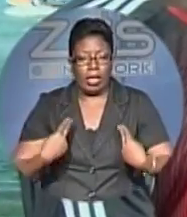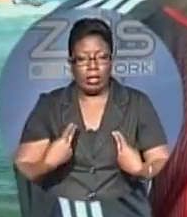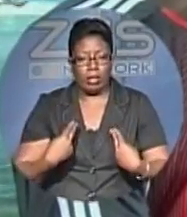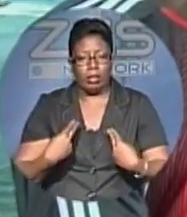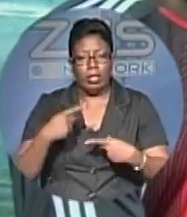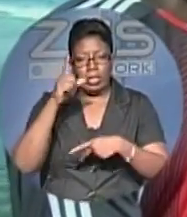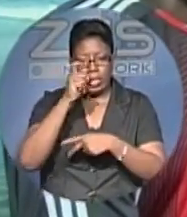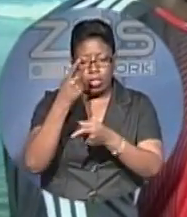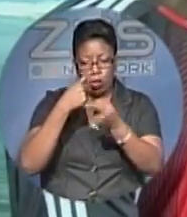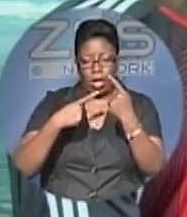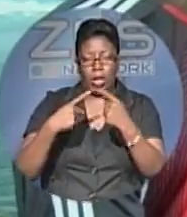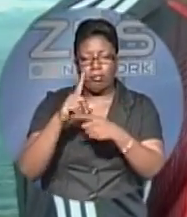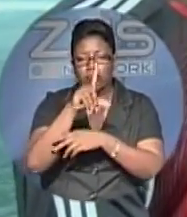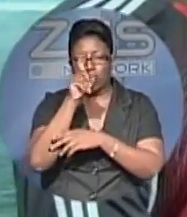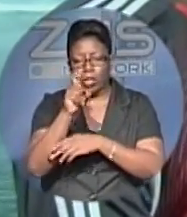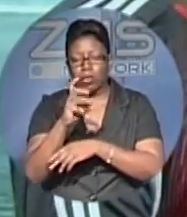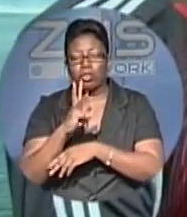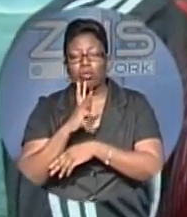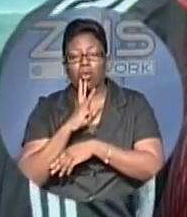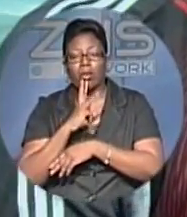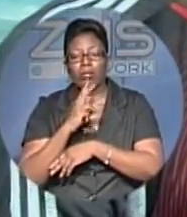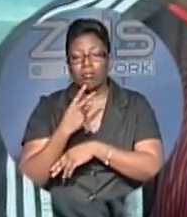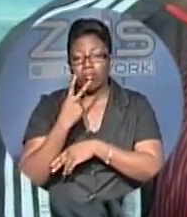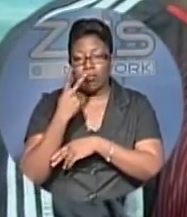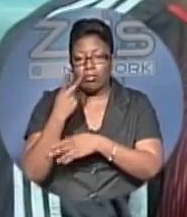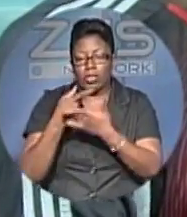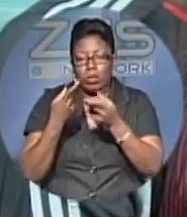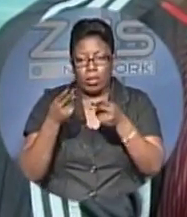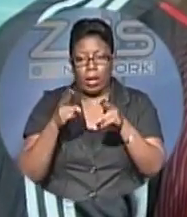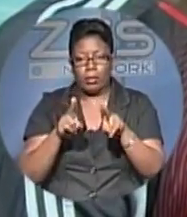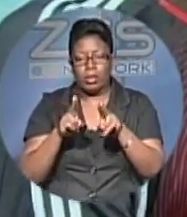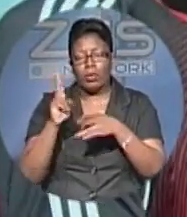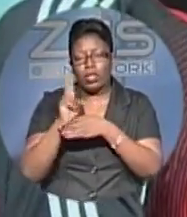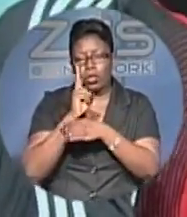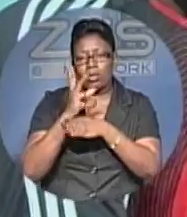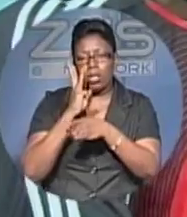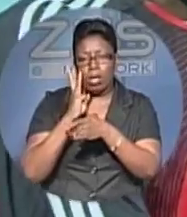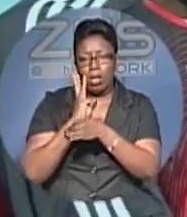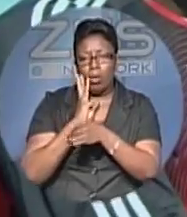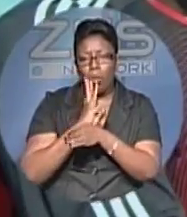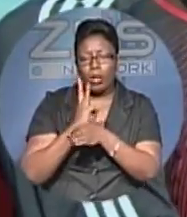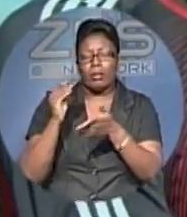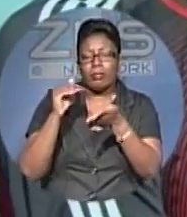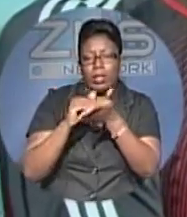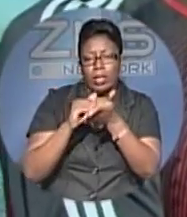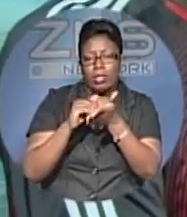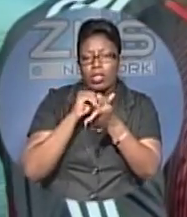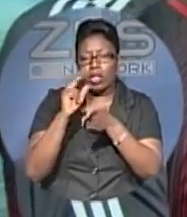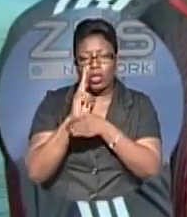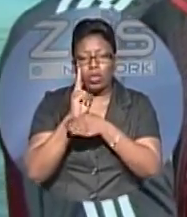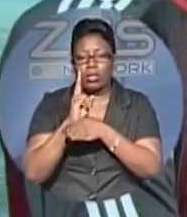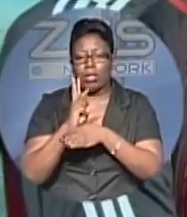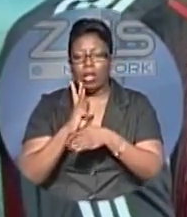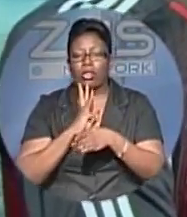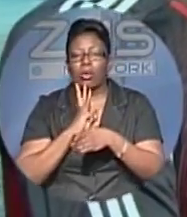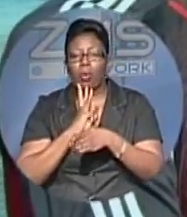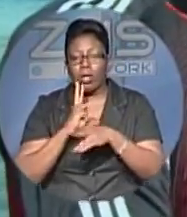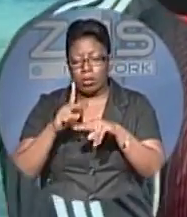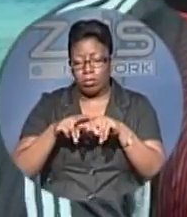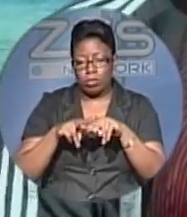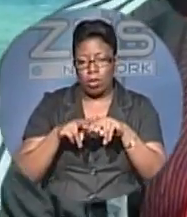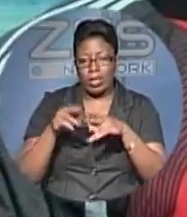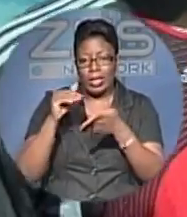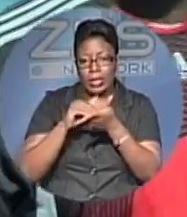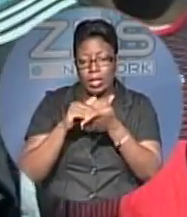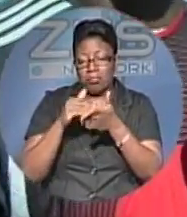the problem, test the water and see what's going on. That's the only way we'll really use the water. At this present time, we can't even use the salt water because we think